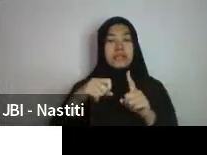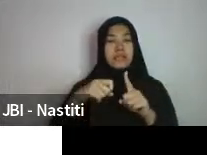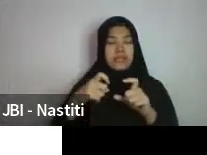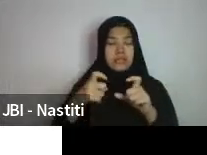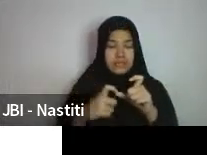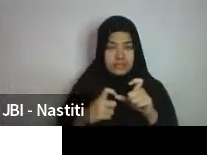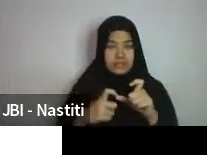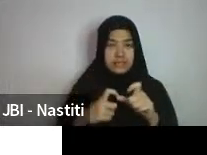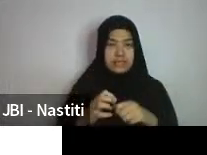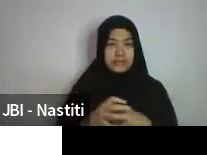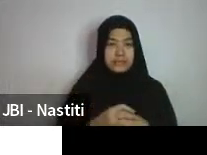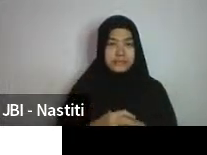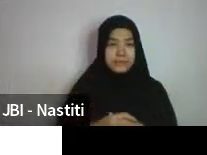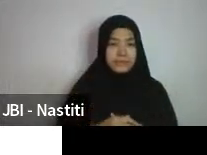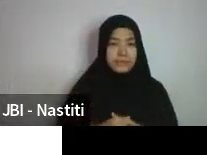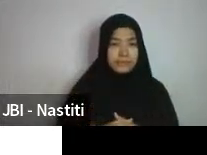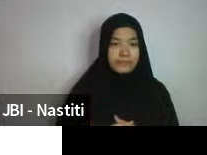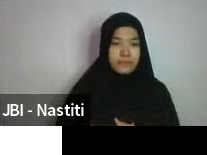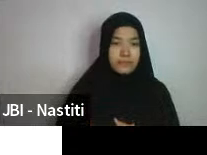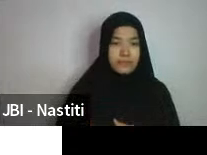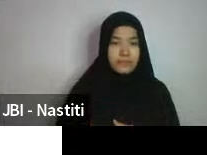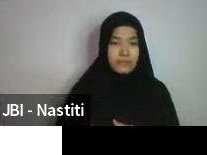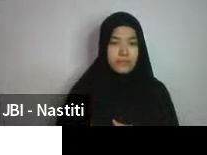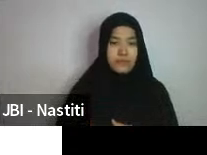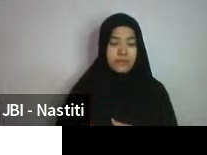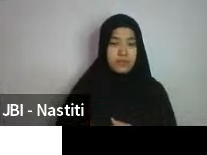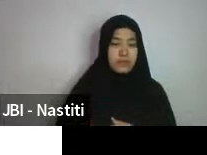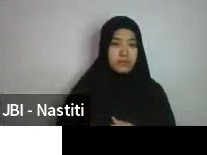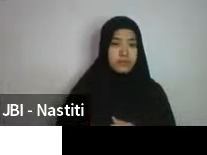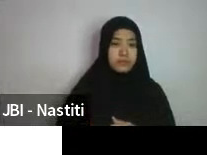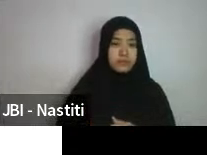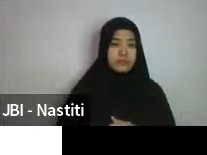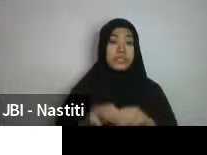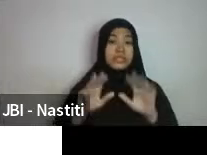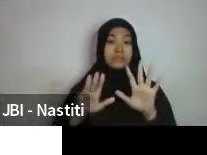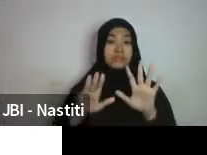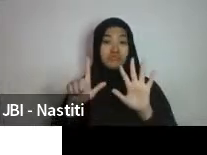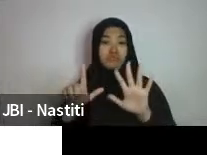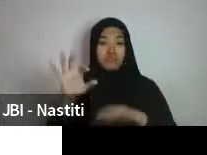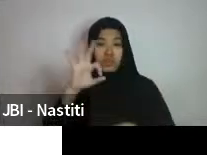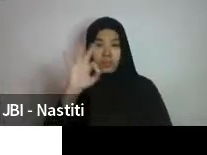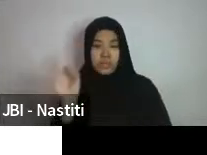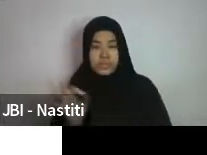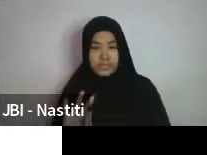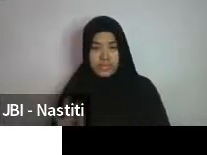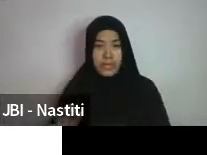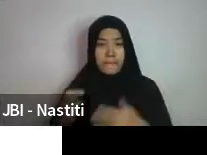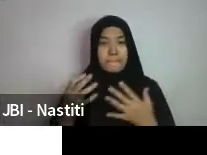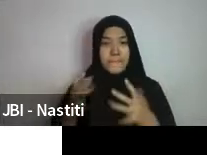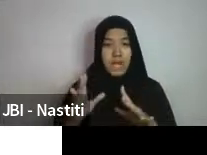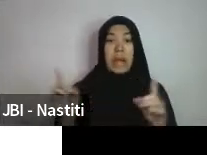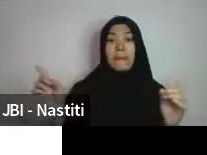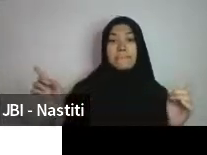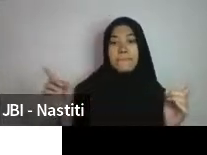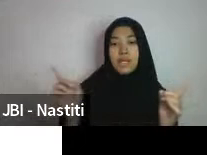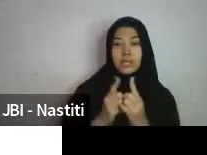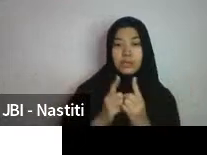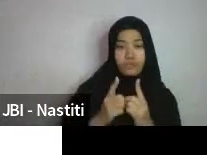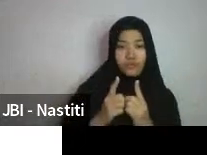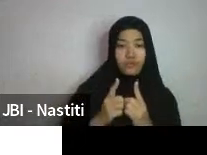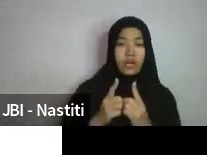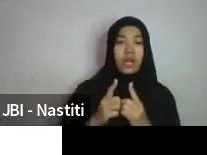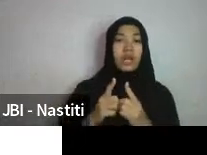with intellectual disability professionally, and a large portion also had interacted with people